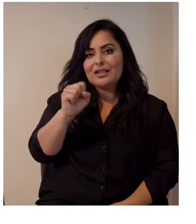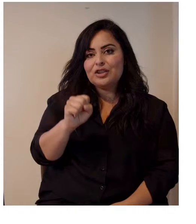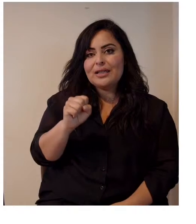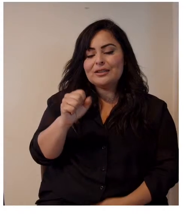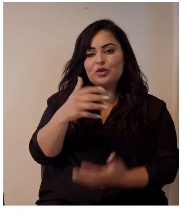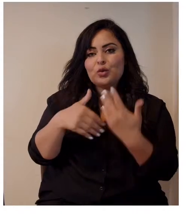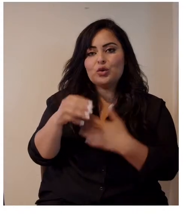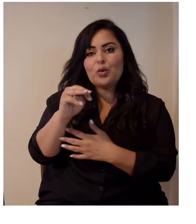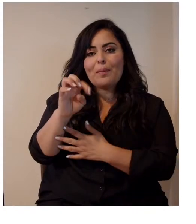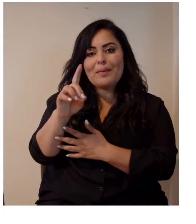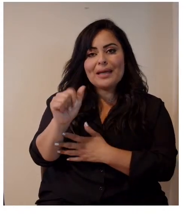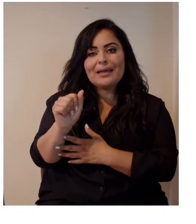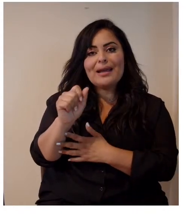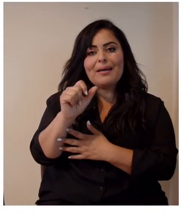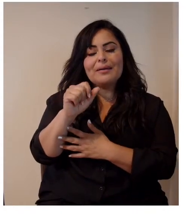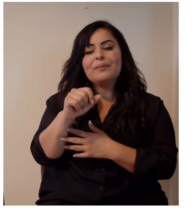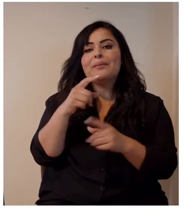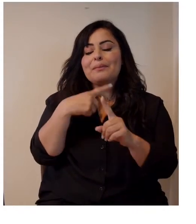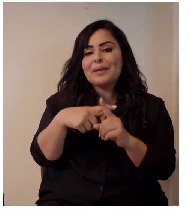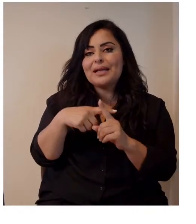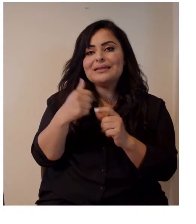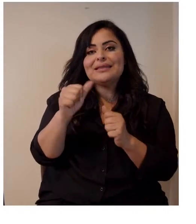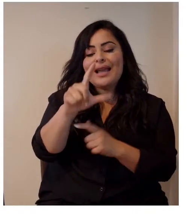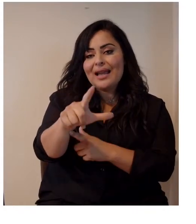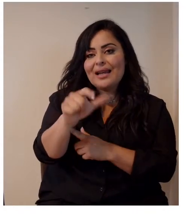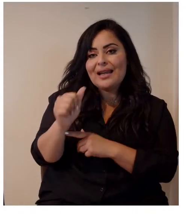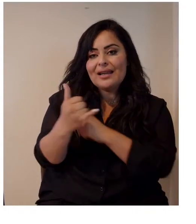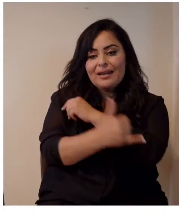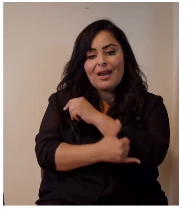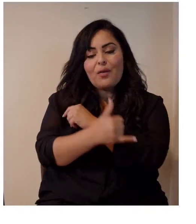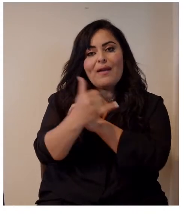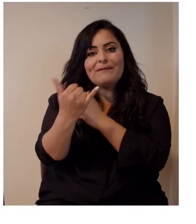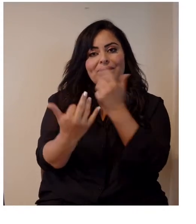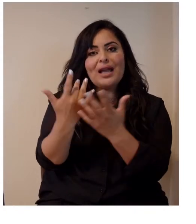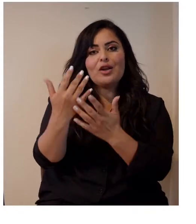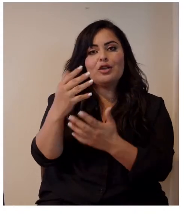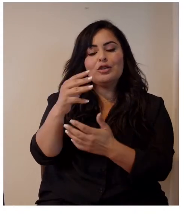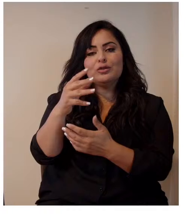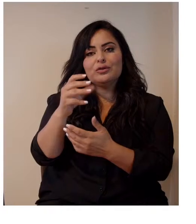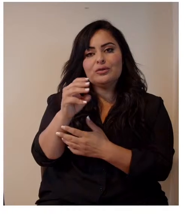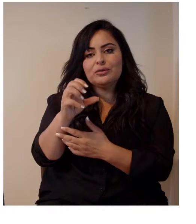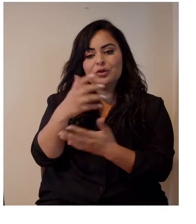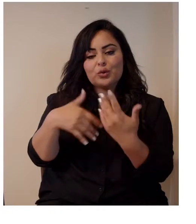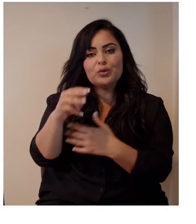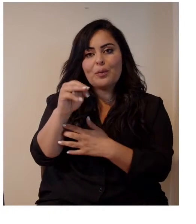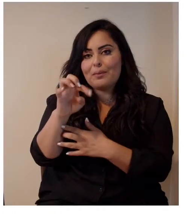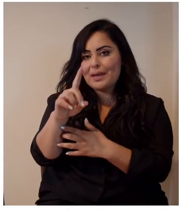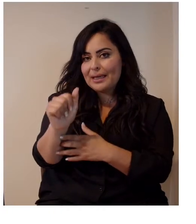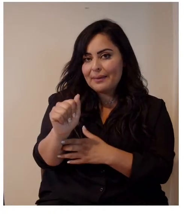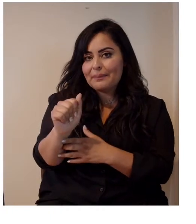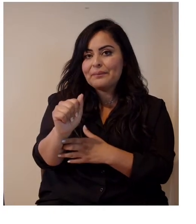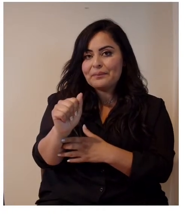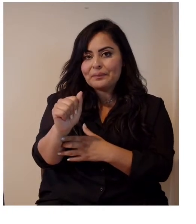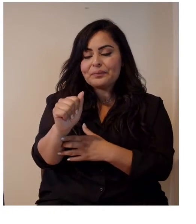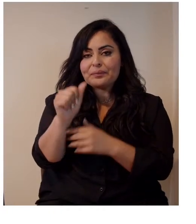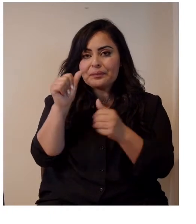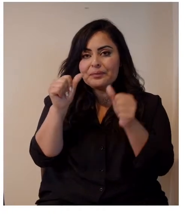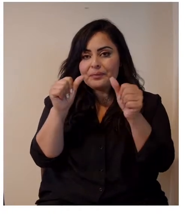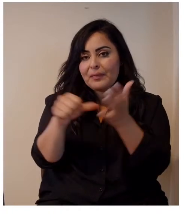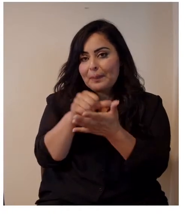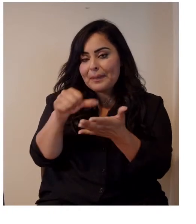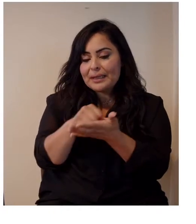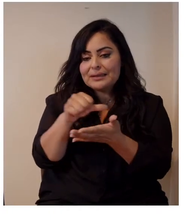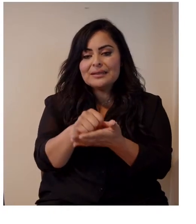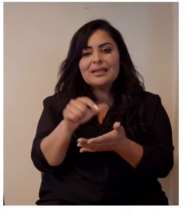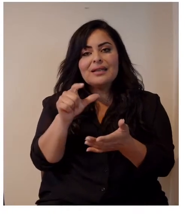social media pages, as well as Los Angeles County Fire social media pages. That is where we are producing all of the